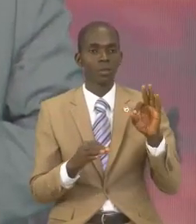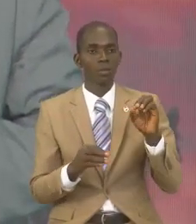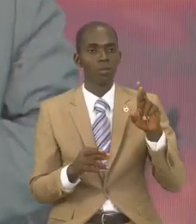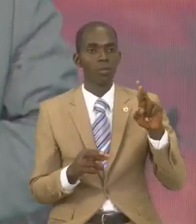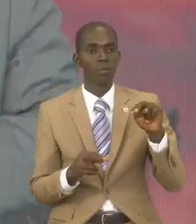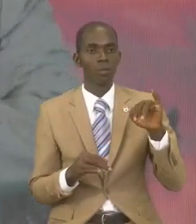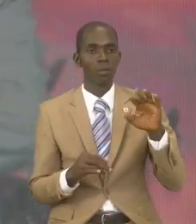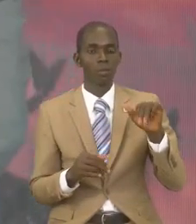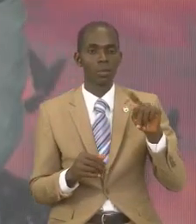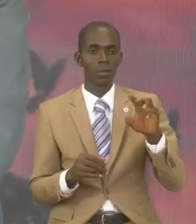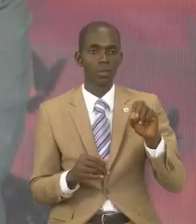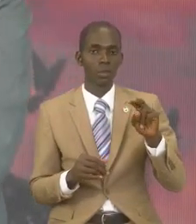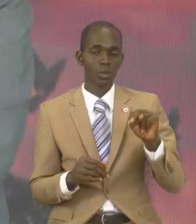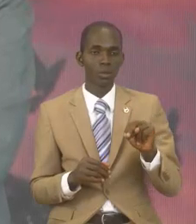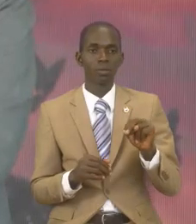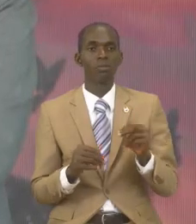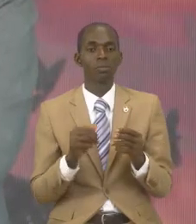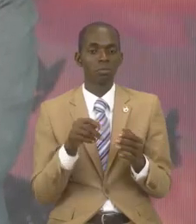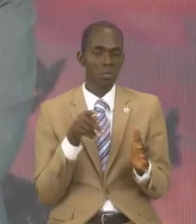Uncleanness, crucified.